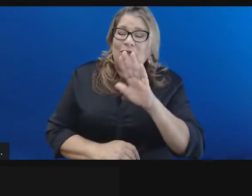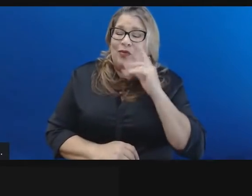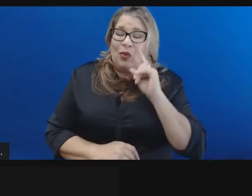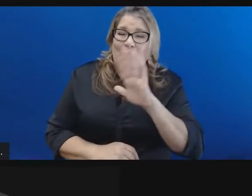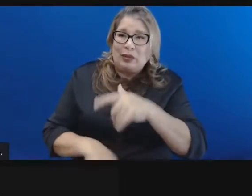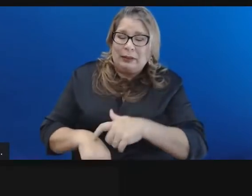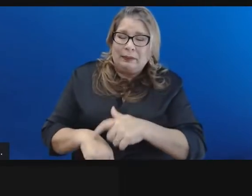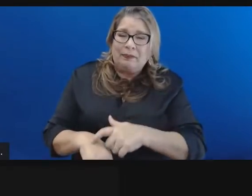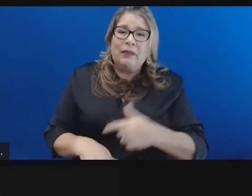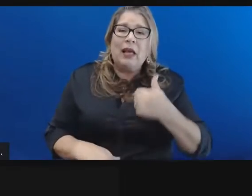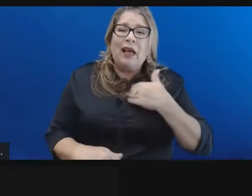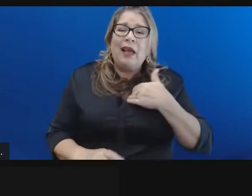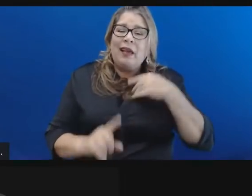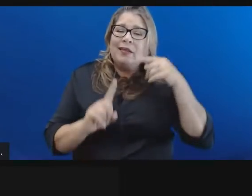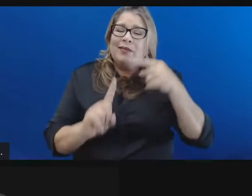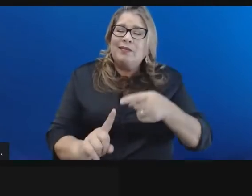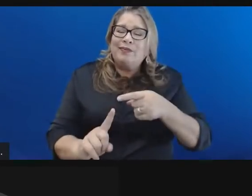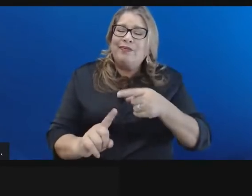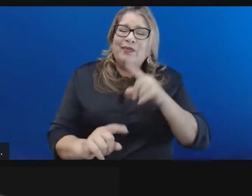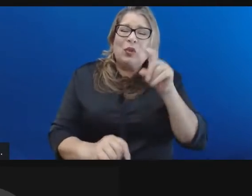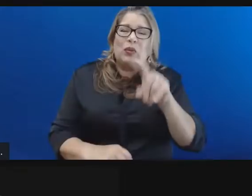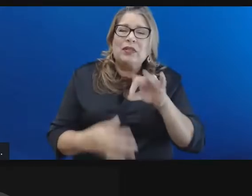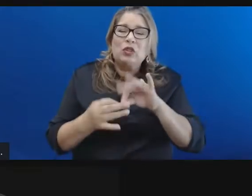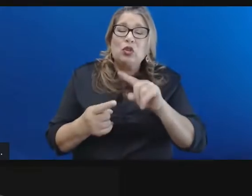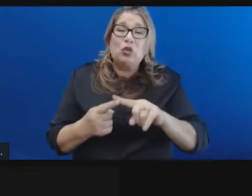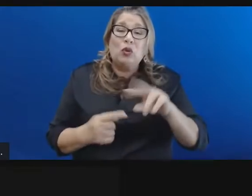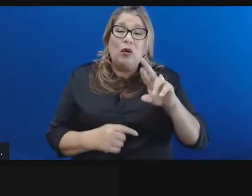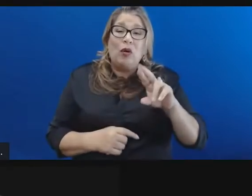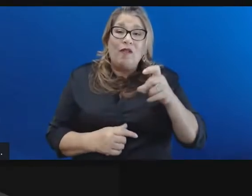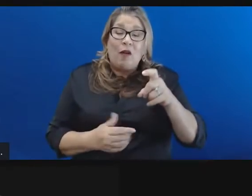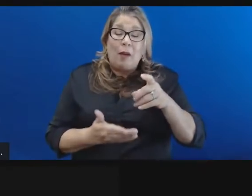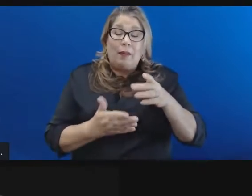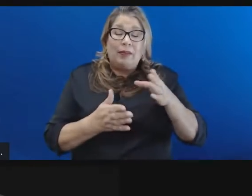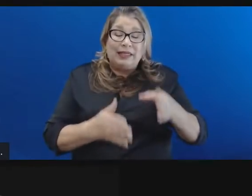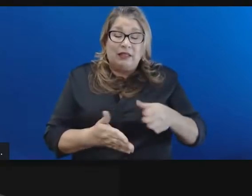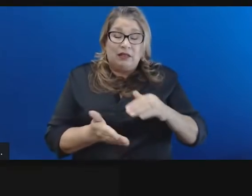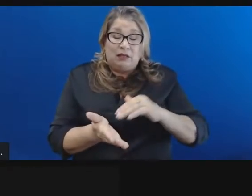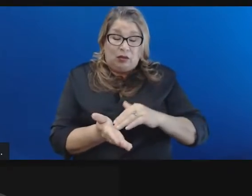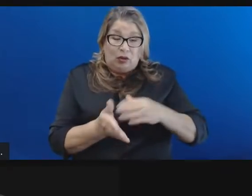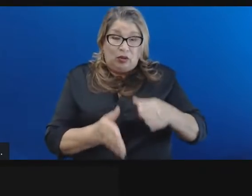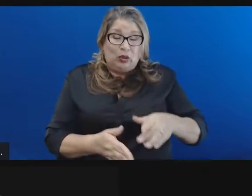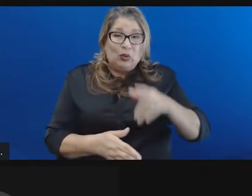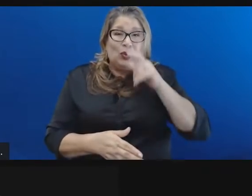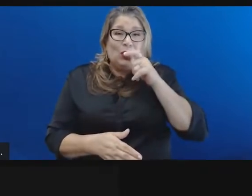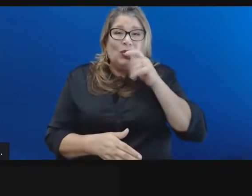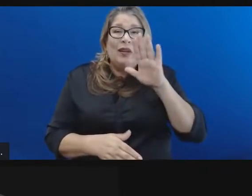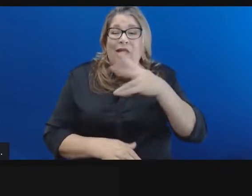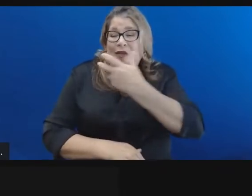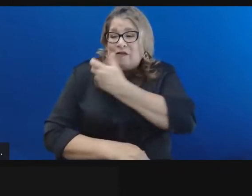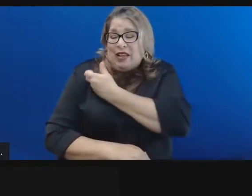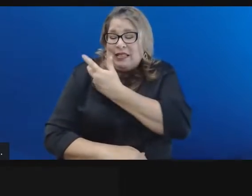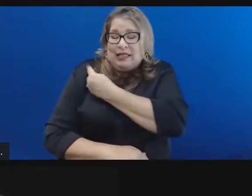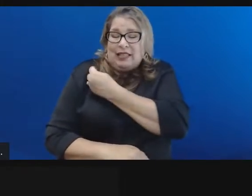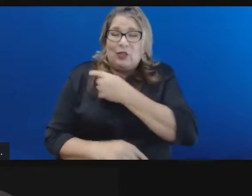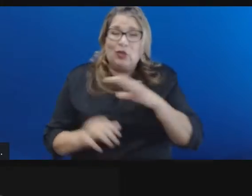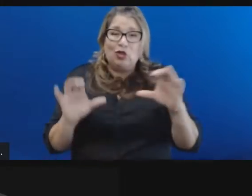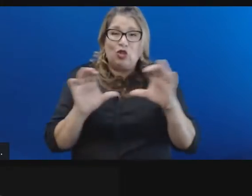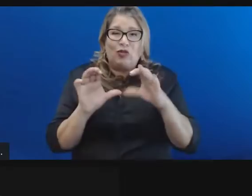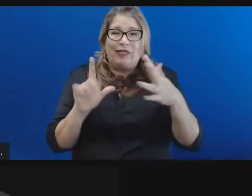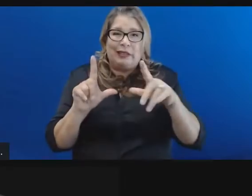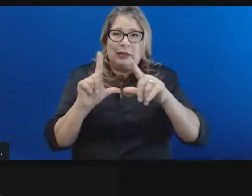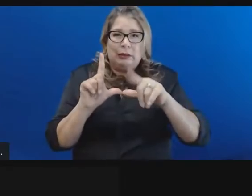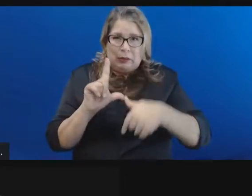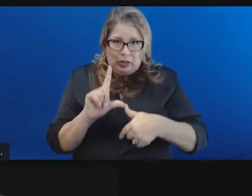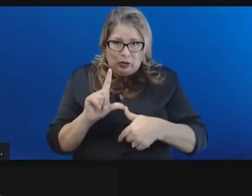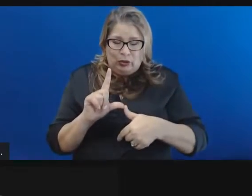vaccination certificates that have expired. I understand there are a fair number of these pharmacists out there. I've heard that the state